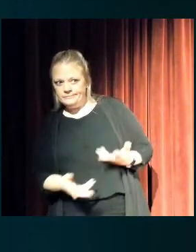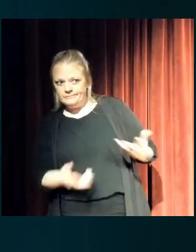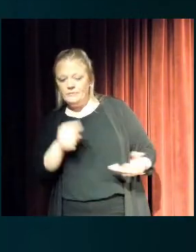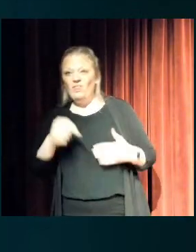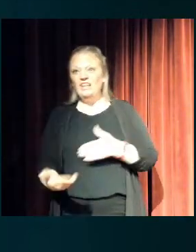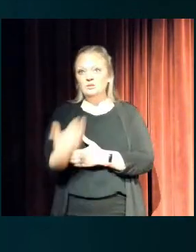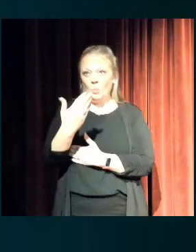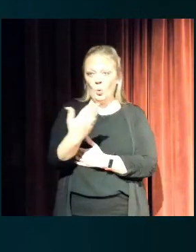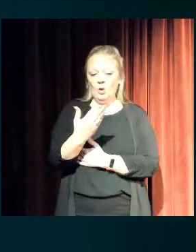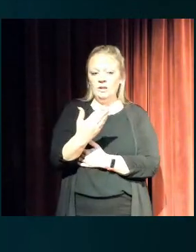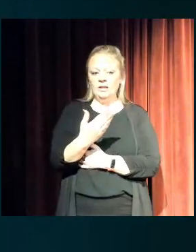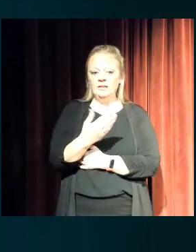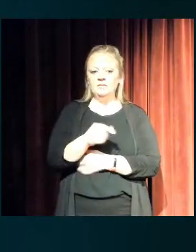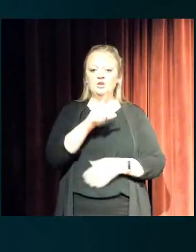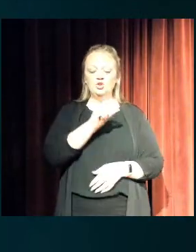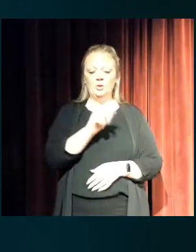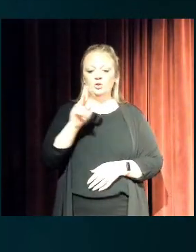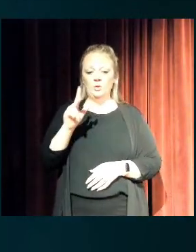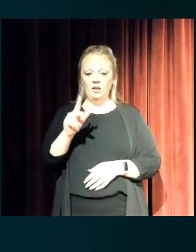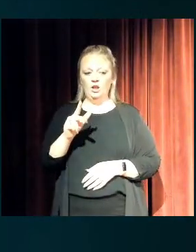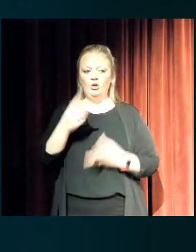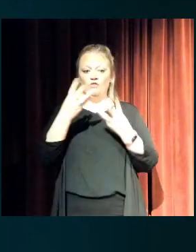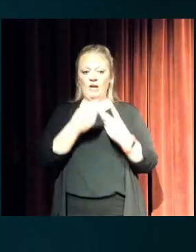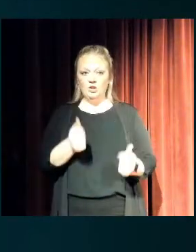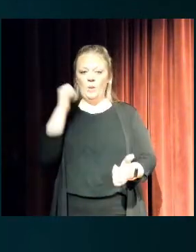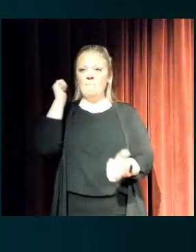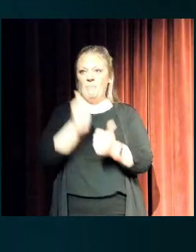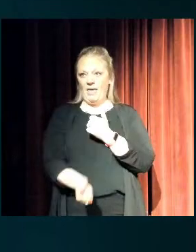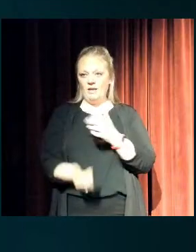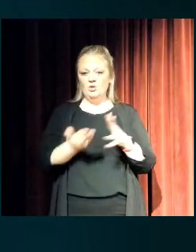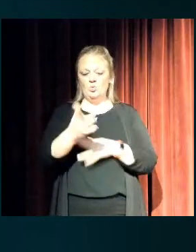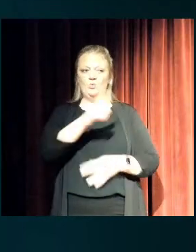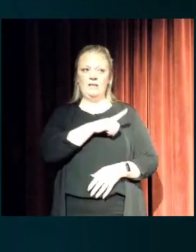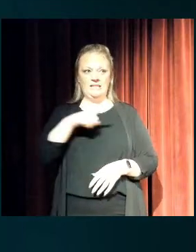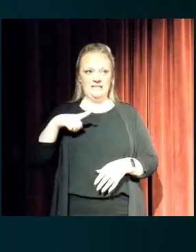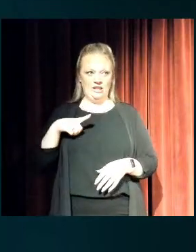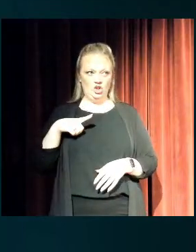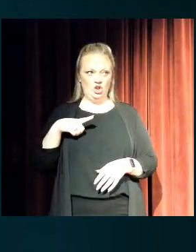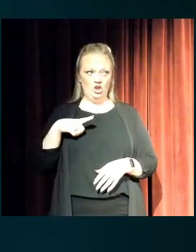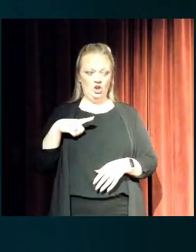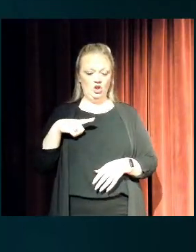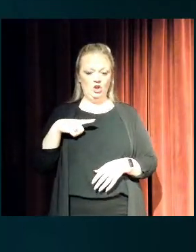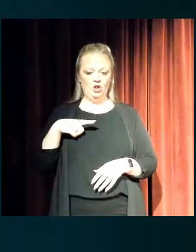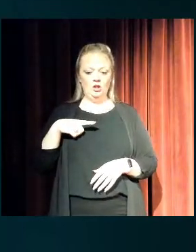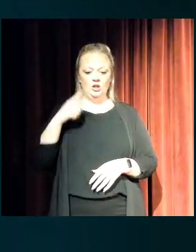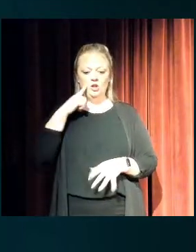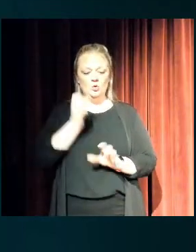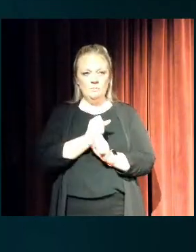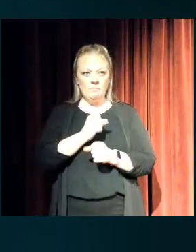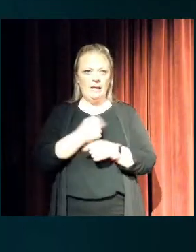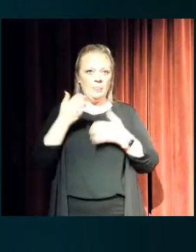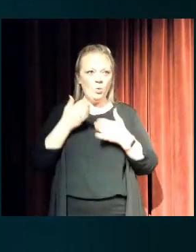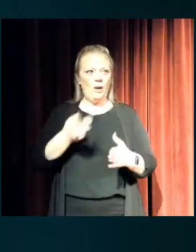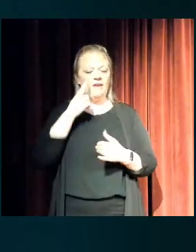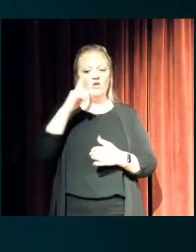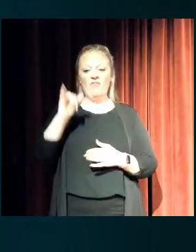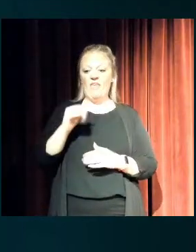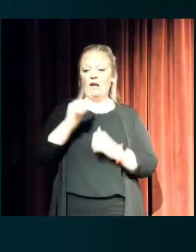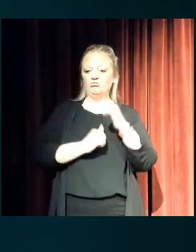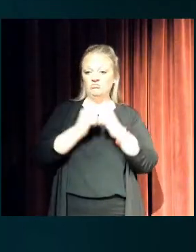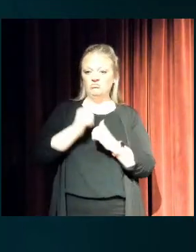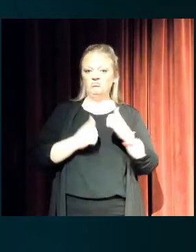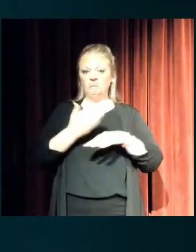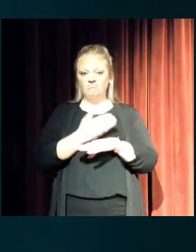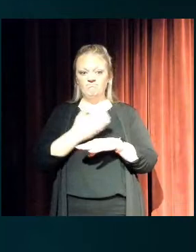morning the 2023 Consolidated Bond Resolution was passed by the legislature, paving the way for our infrastructure program to